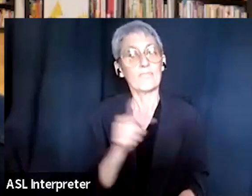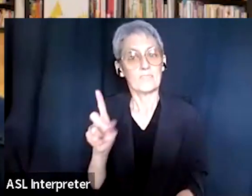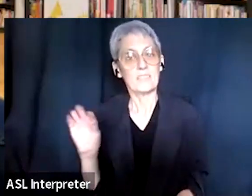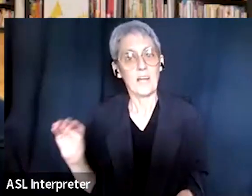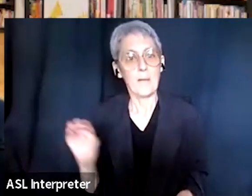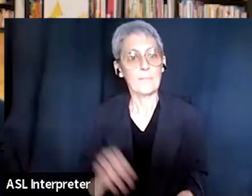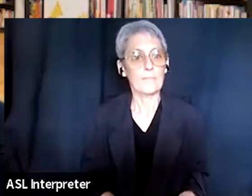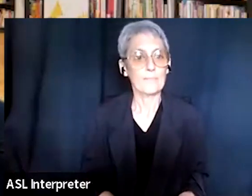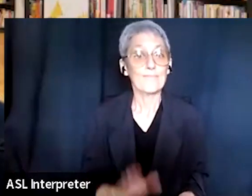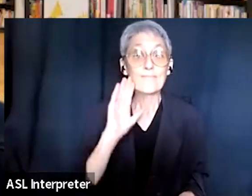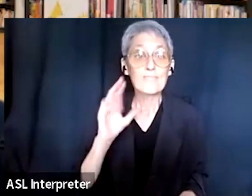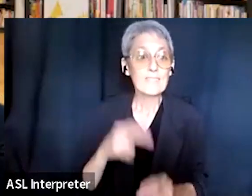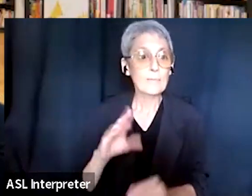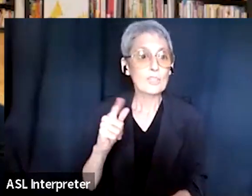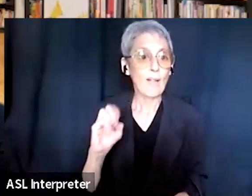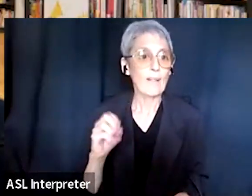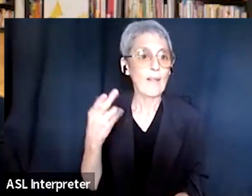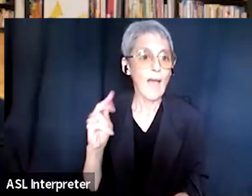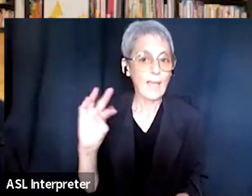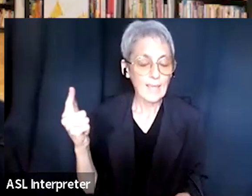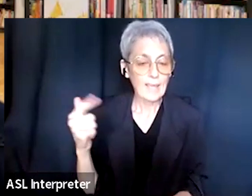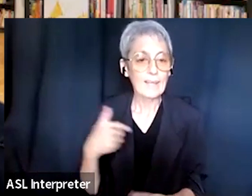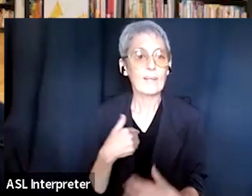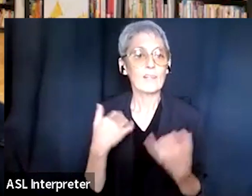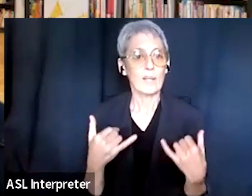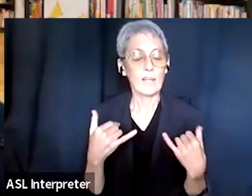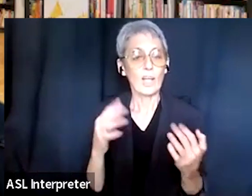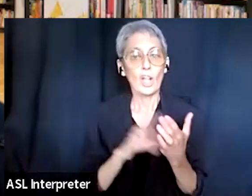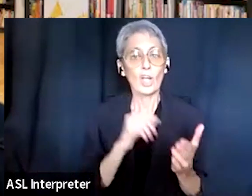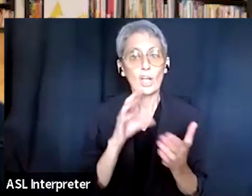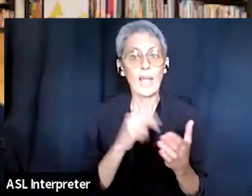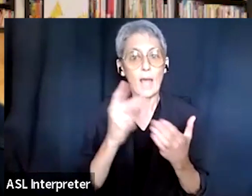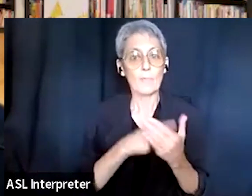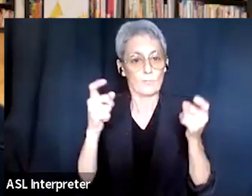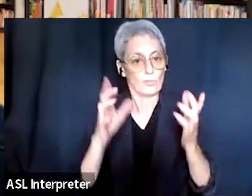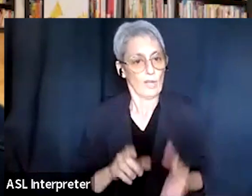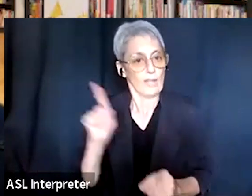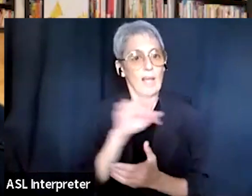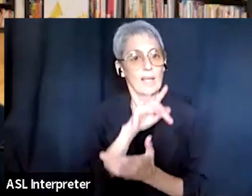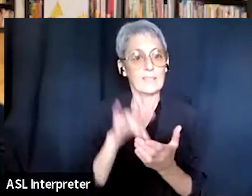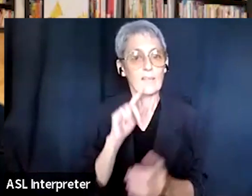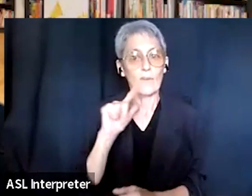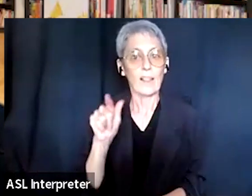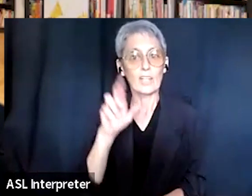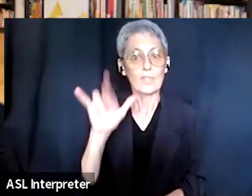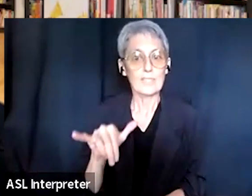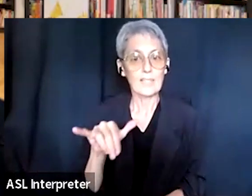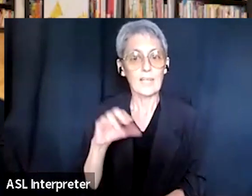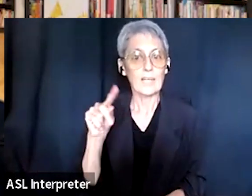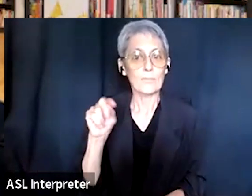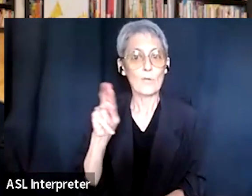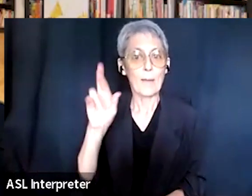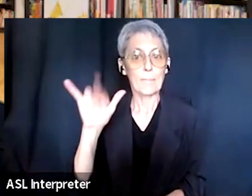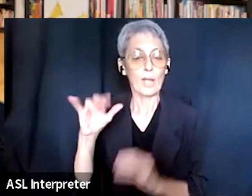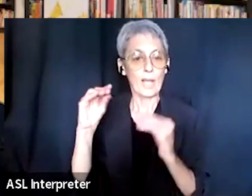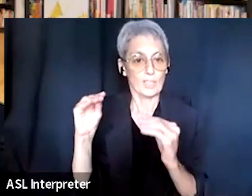name is Charlotte Hacking, and I'm currently the Learning and Programme Director at the Centre for Literacy in Primary Education.